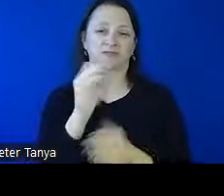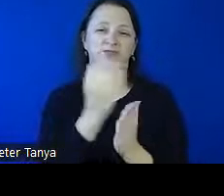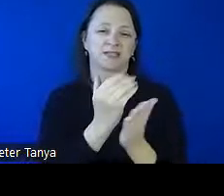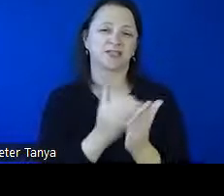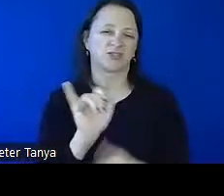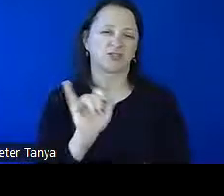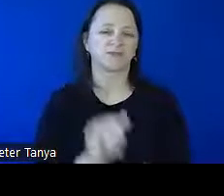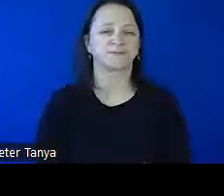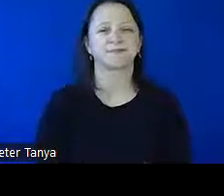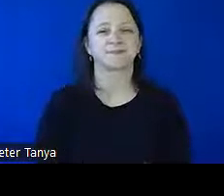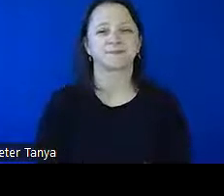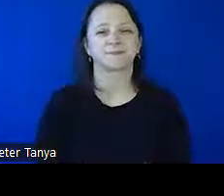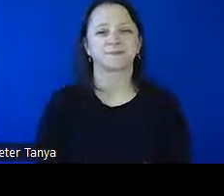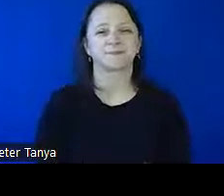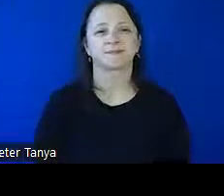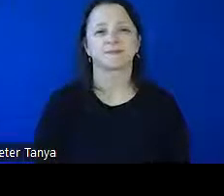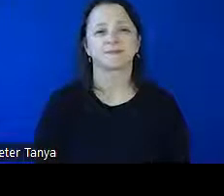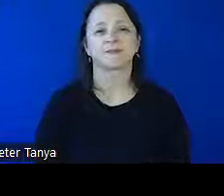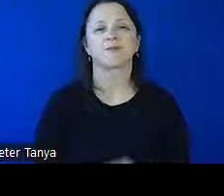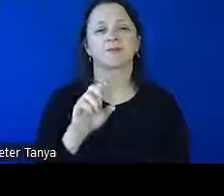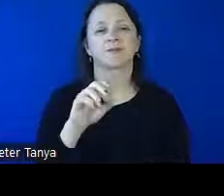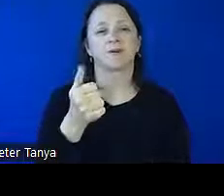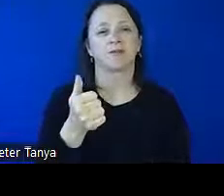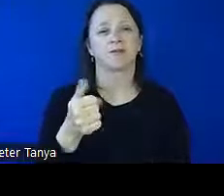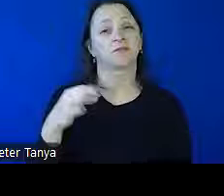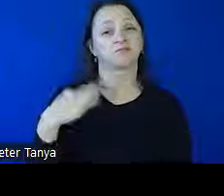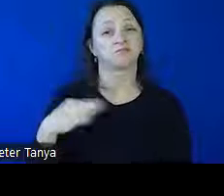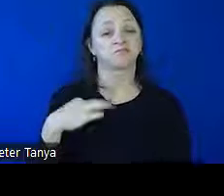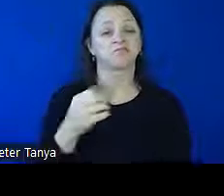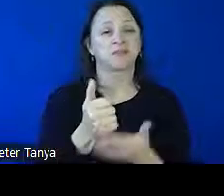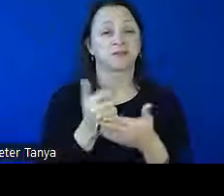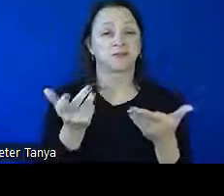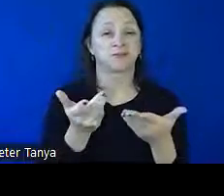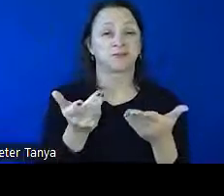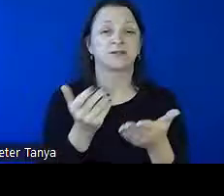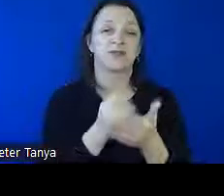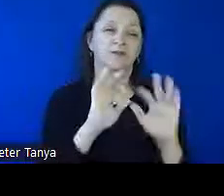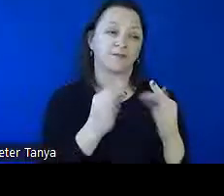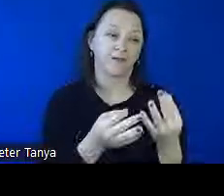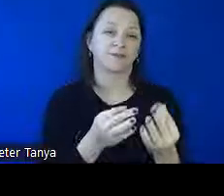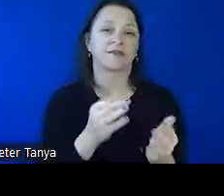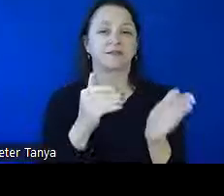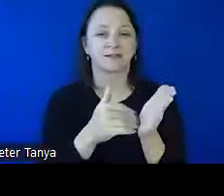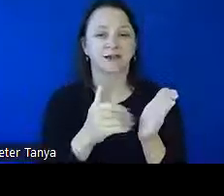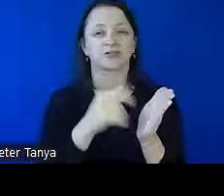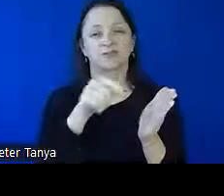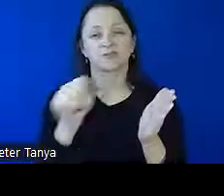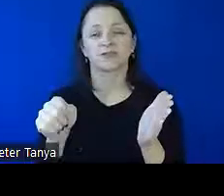The other useful toolkit to walk clinicians and parents both through tackling some